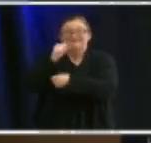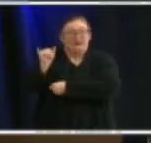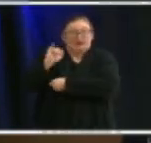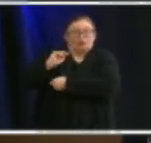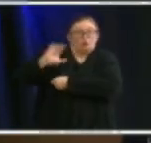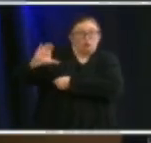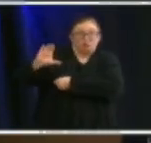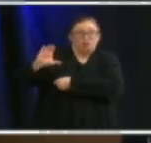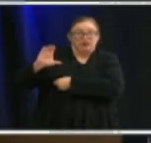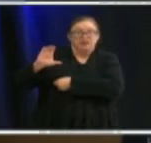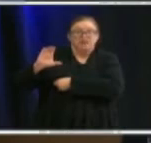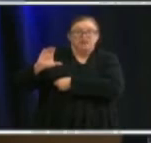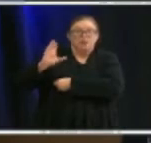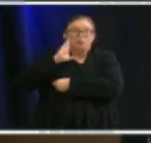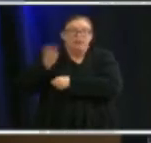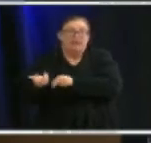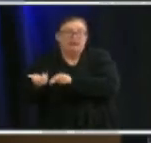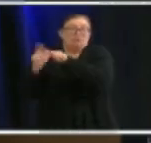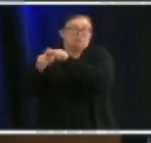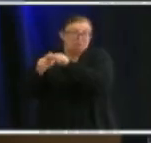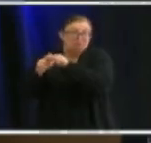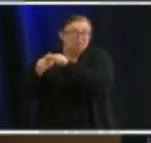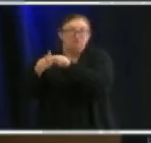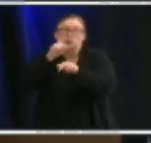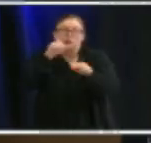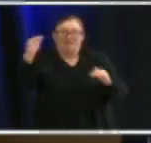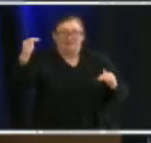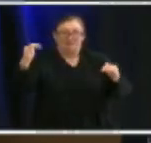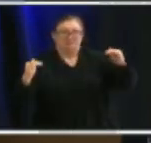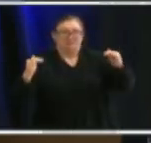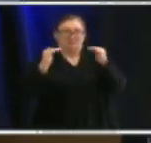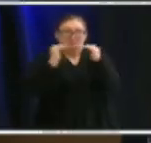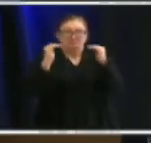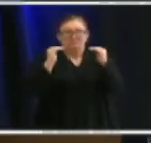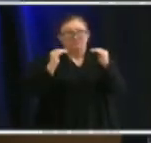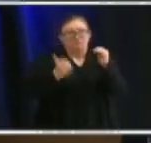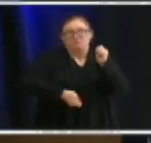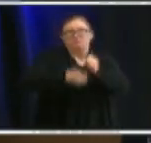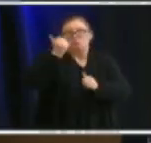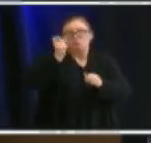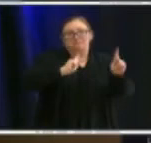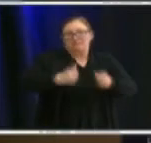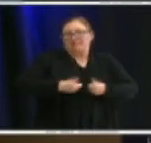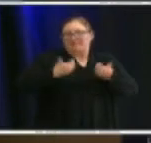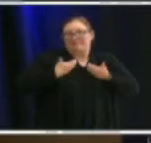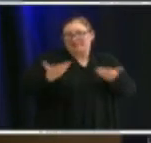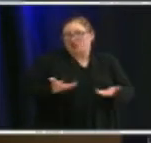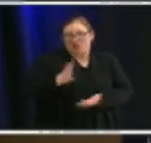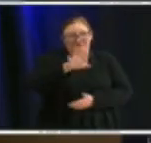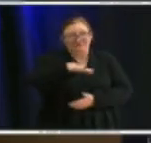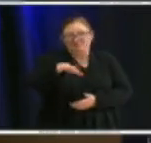levy, which leaves the millage rate unchanged for about 55% of DeKalb County households that live